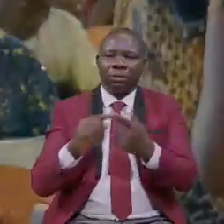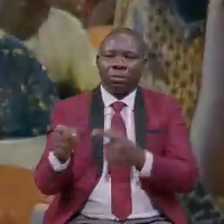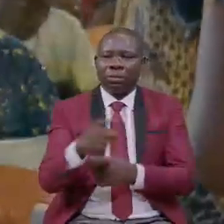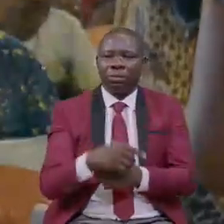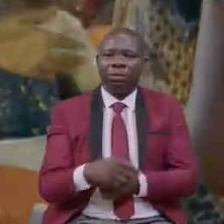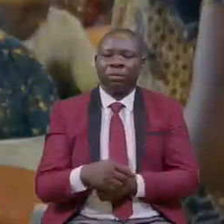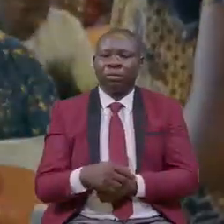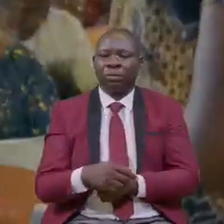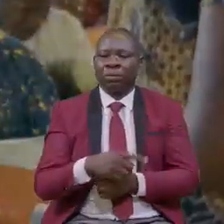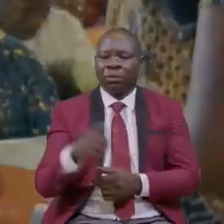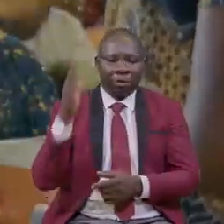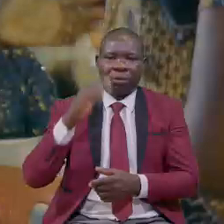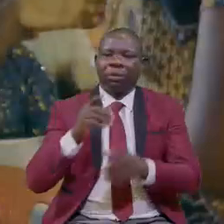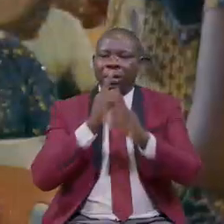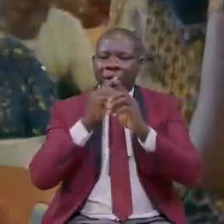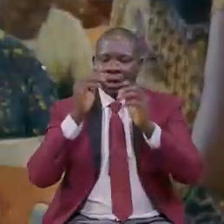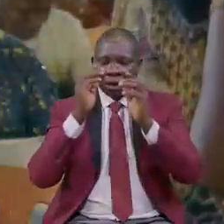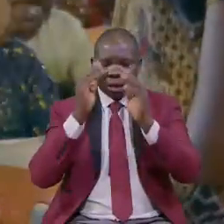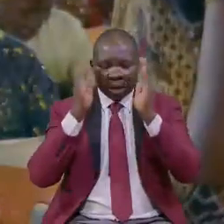They will attend to you.